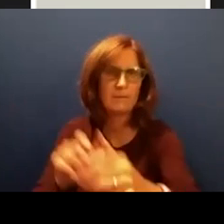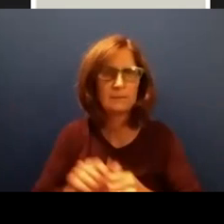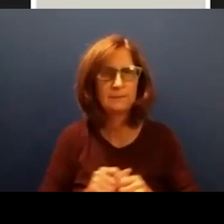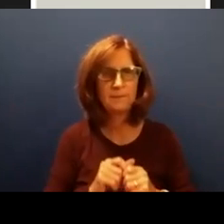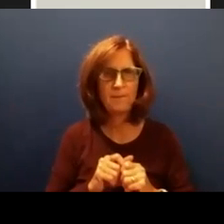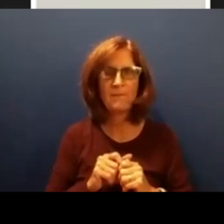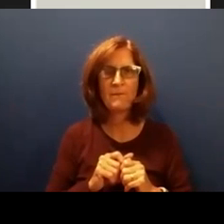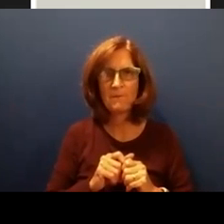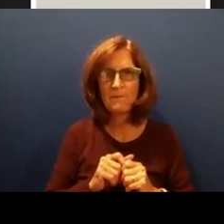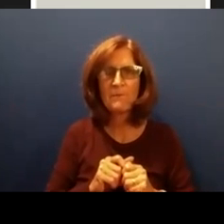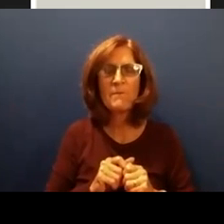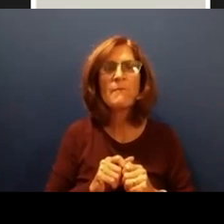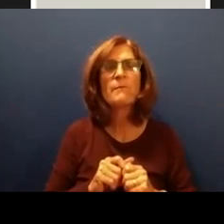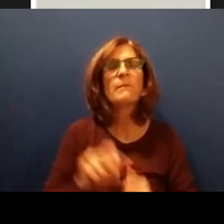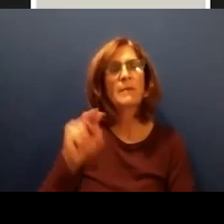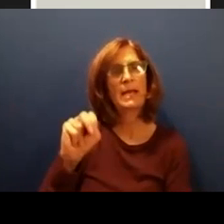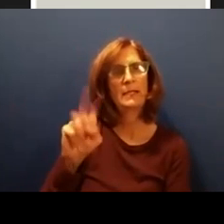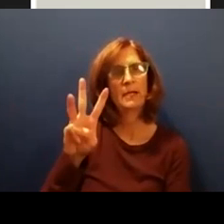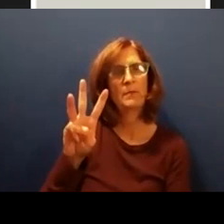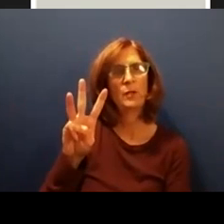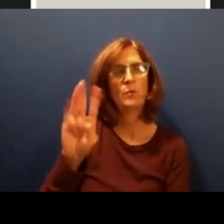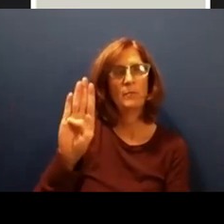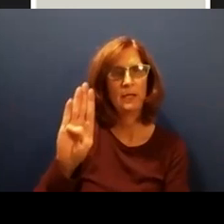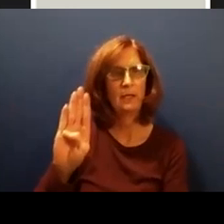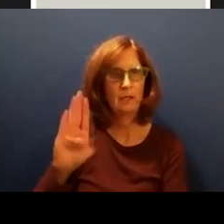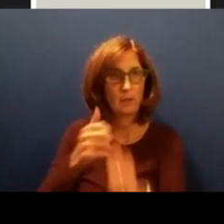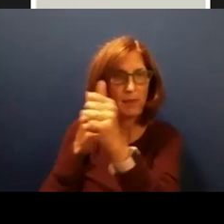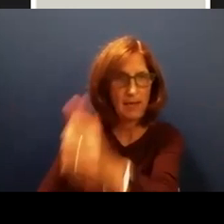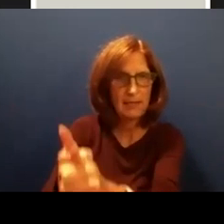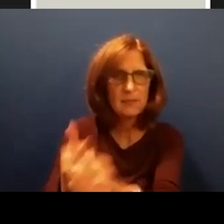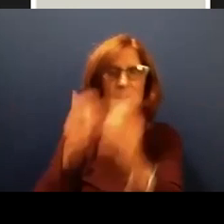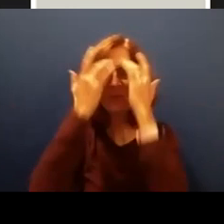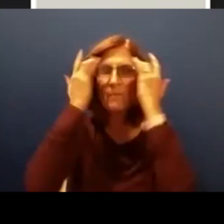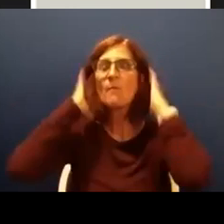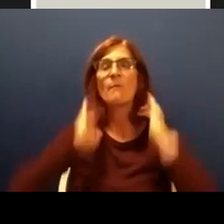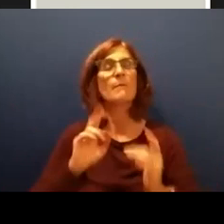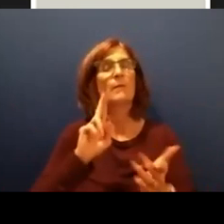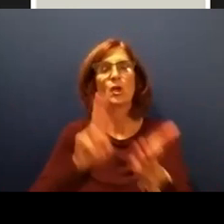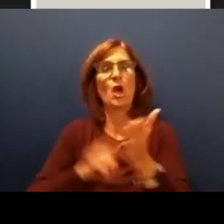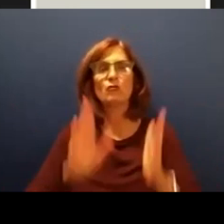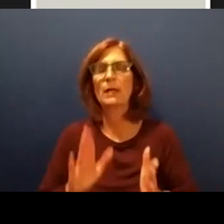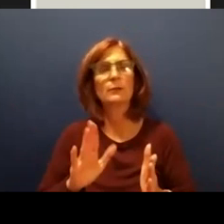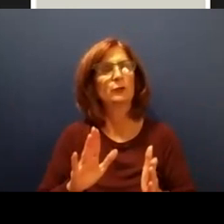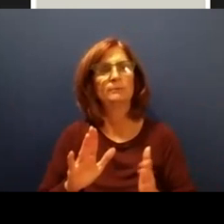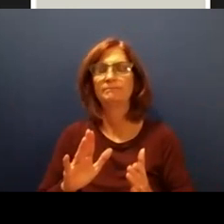In terms of our MWBE compliance, the contractor is committed to over